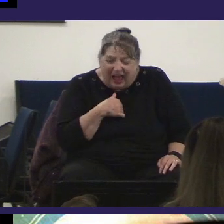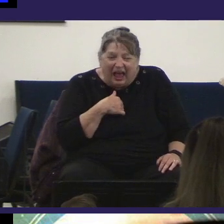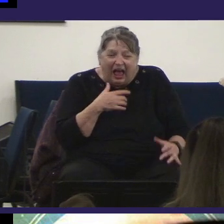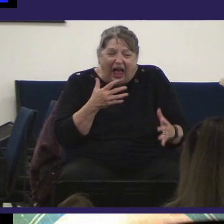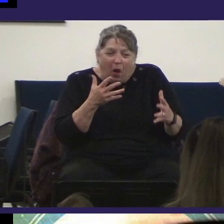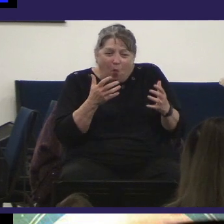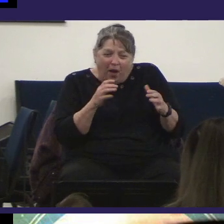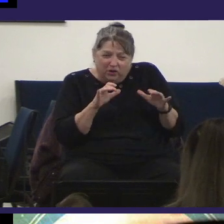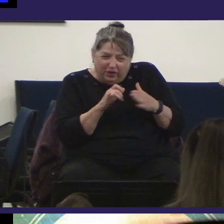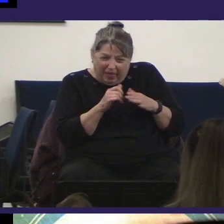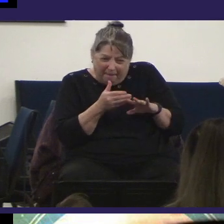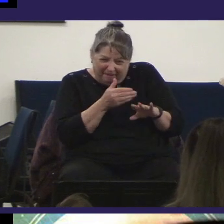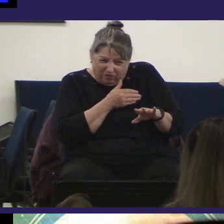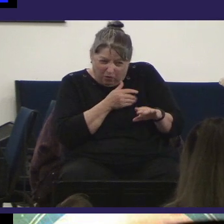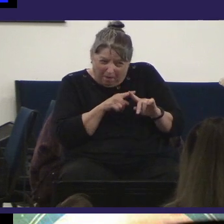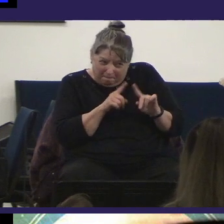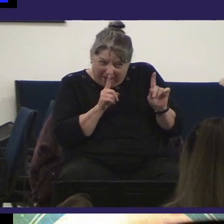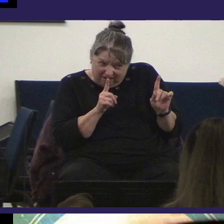the song, but